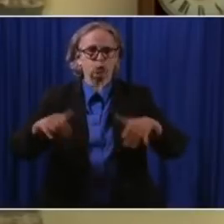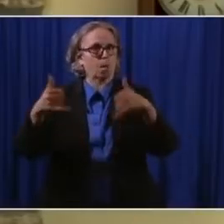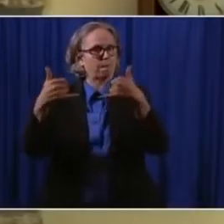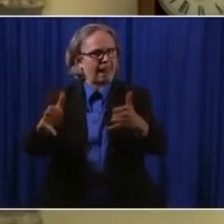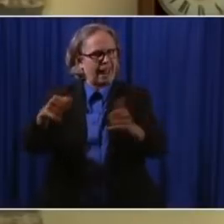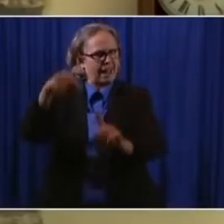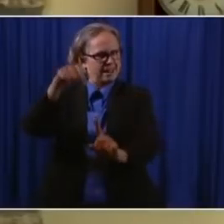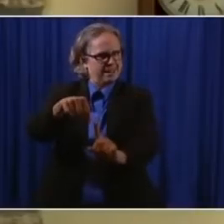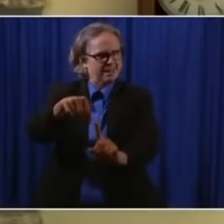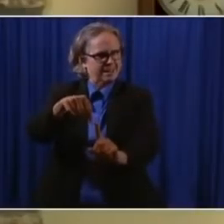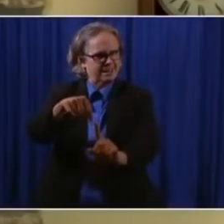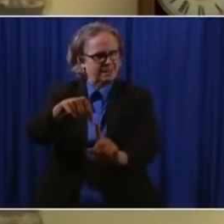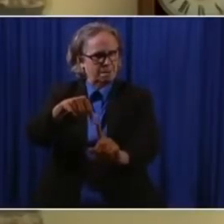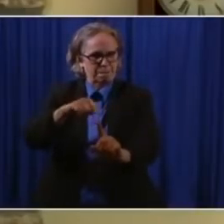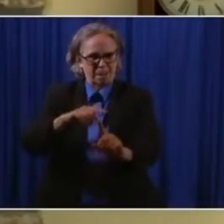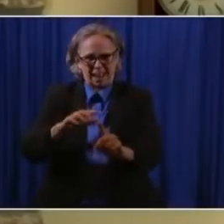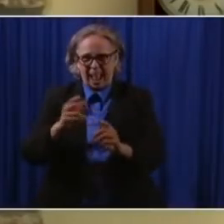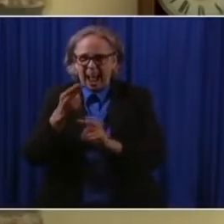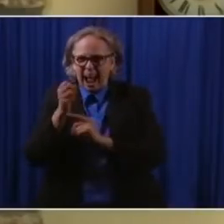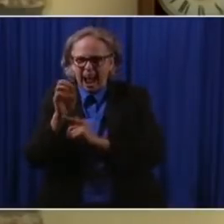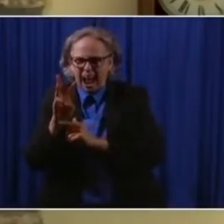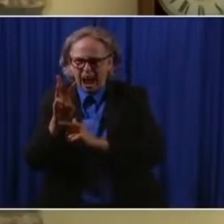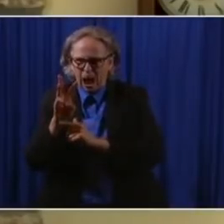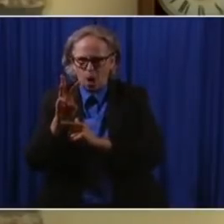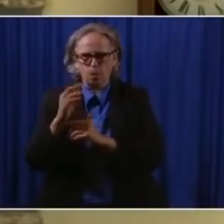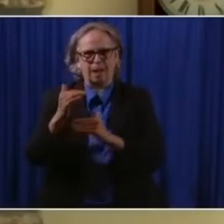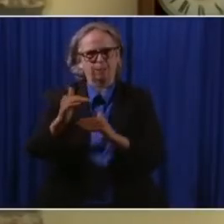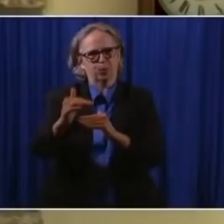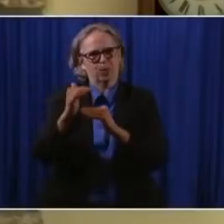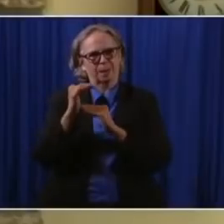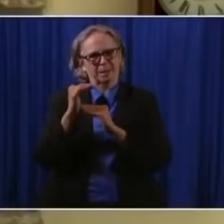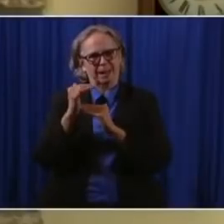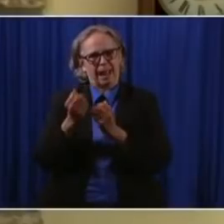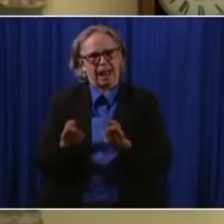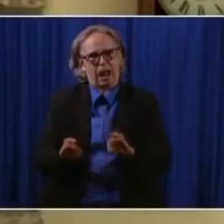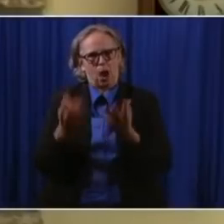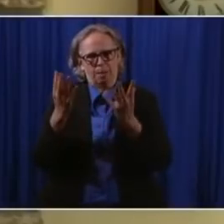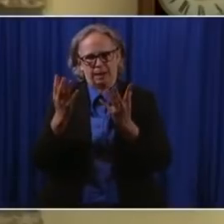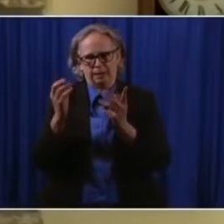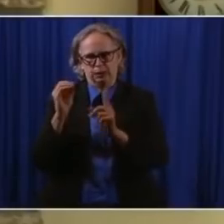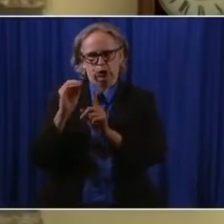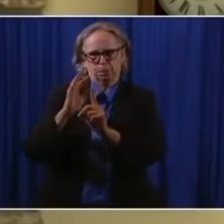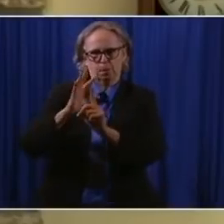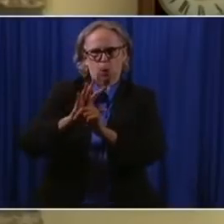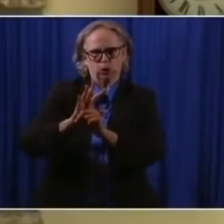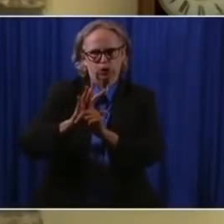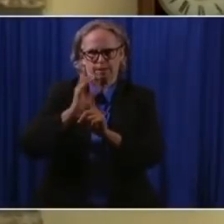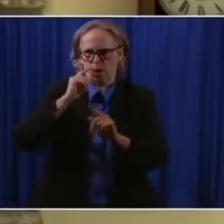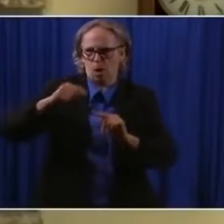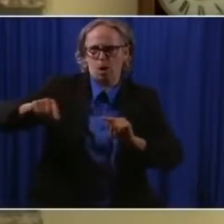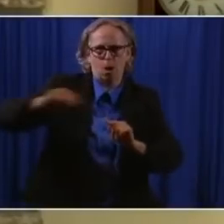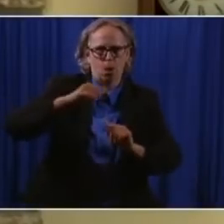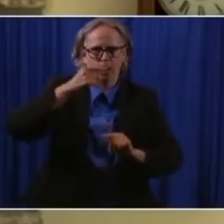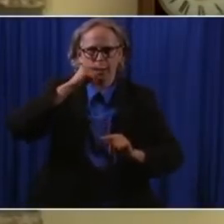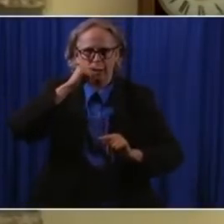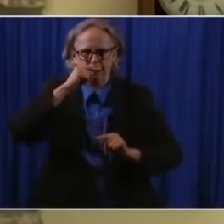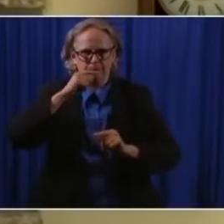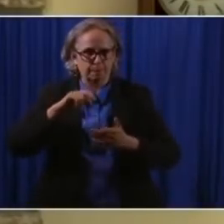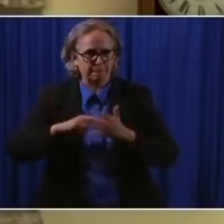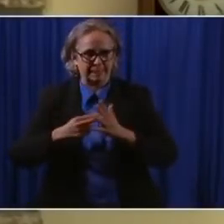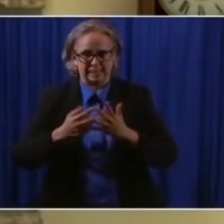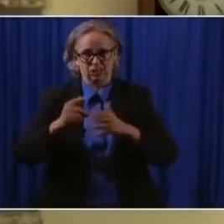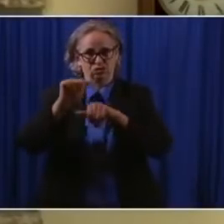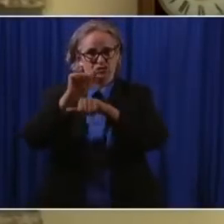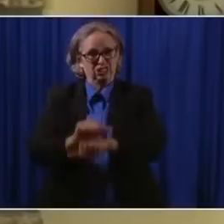the amount of literally exposure for those kids. For example, I'll take